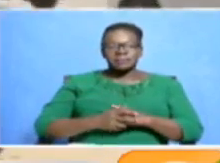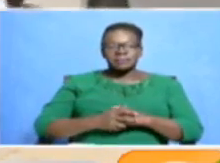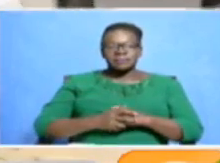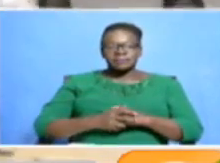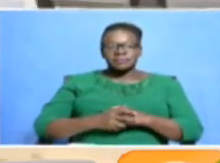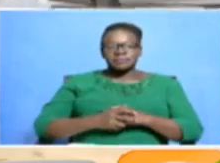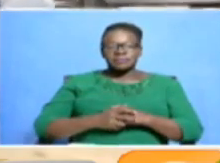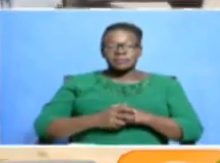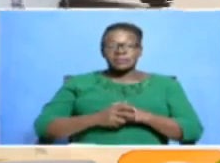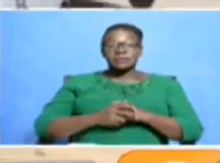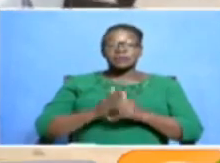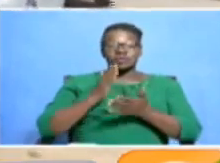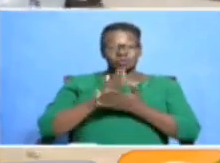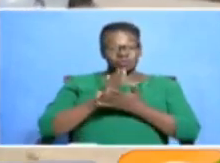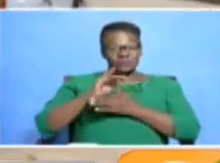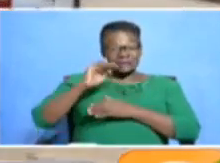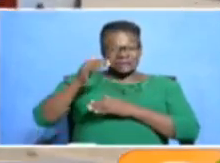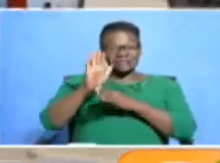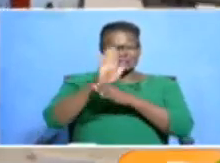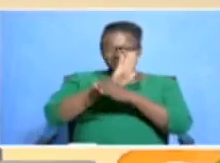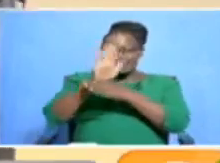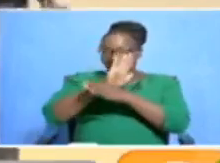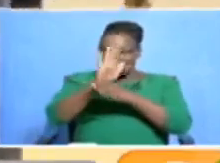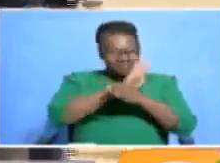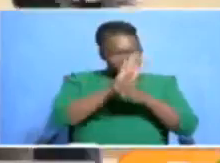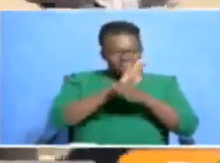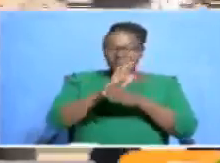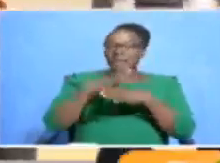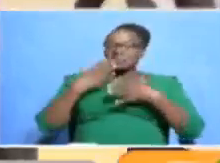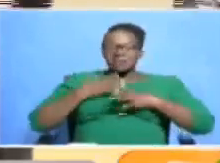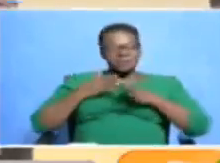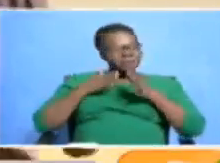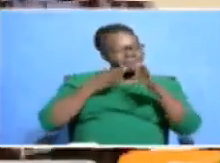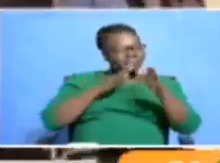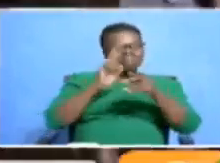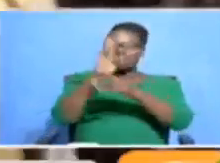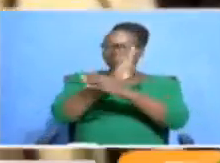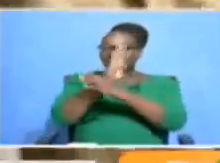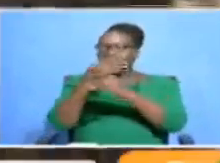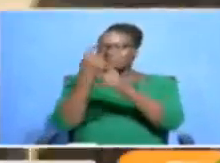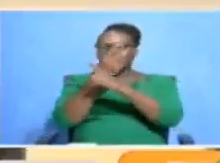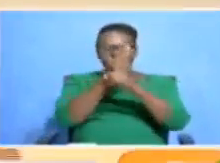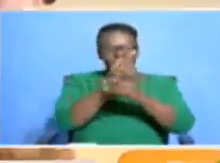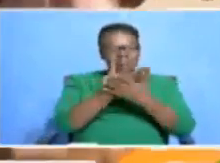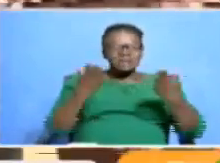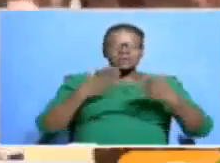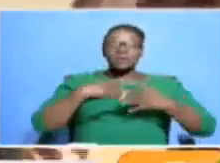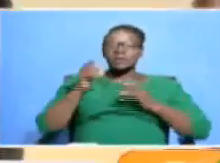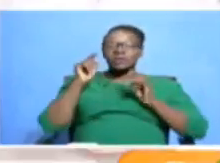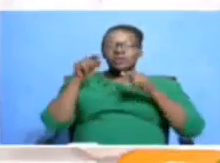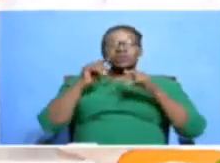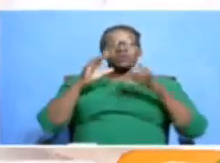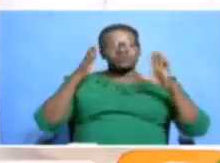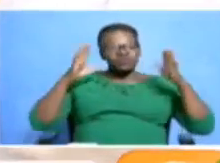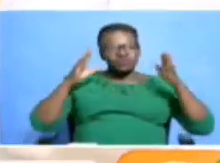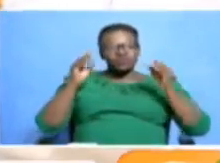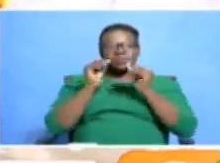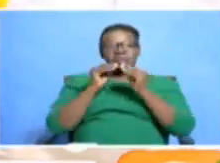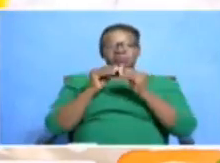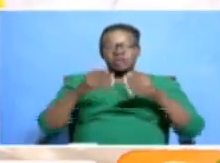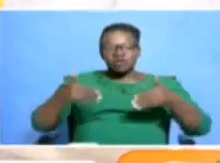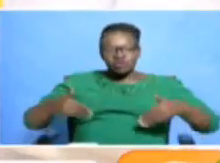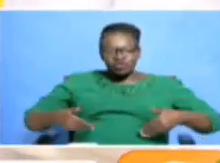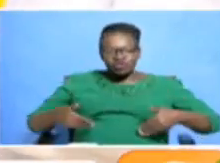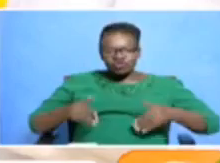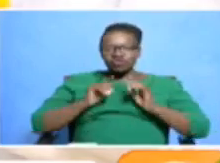In the middle of a fast-moving city, thousands in a rush, busy to catch up with the Christmas celebrations, we met this group of young